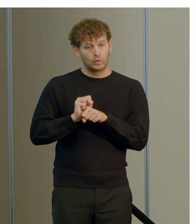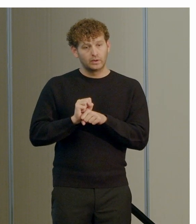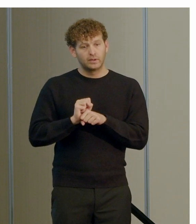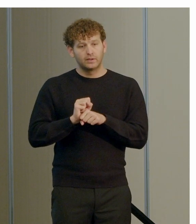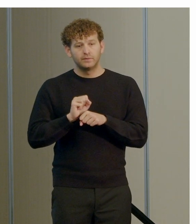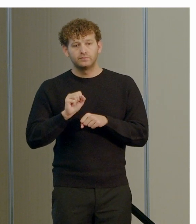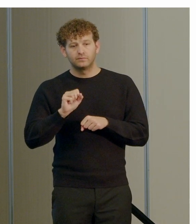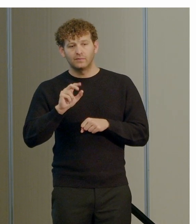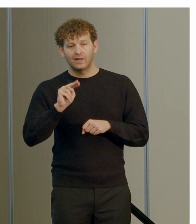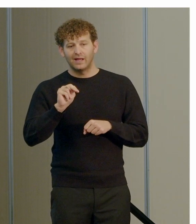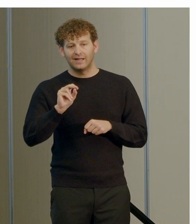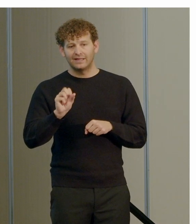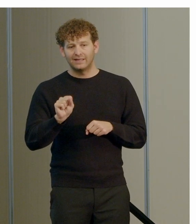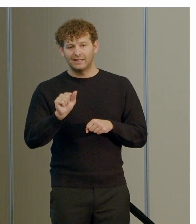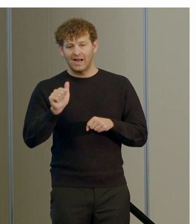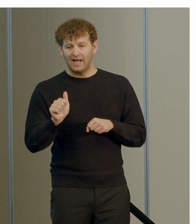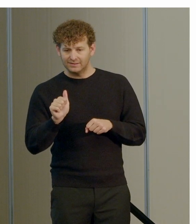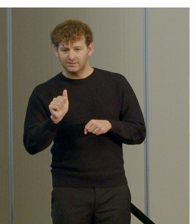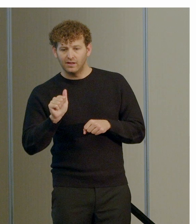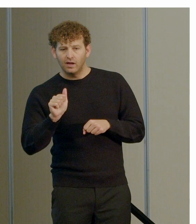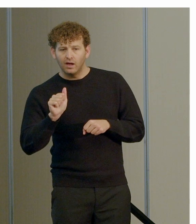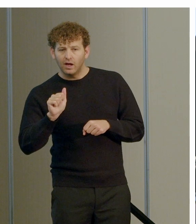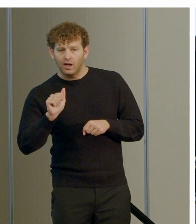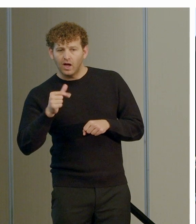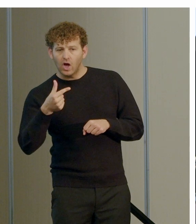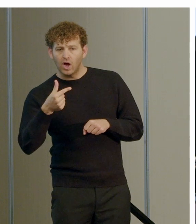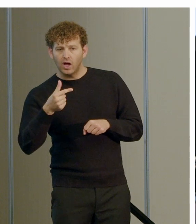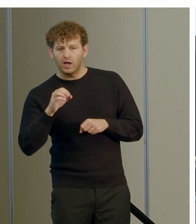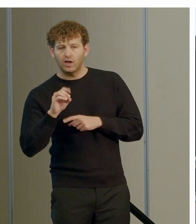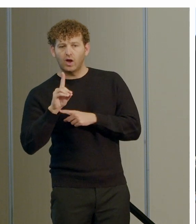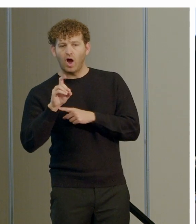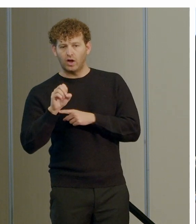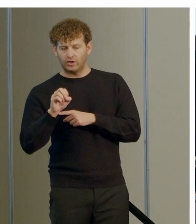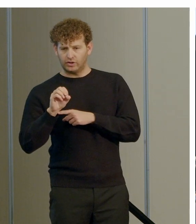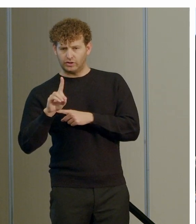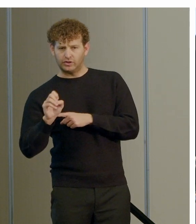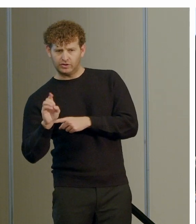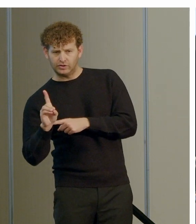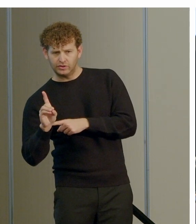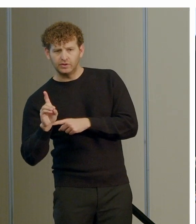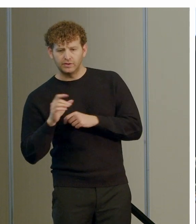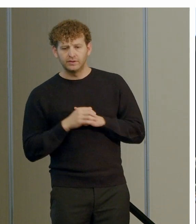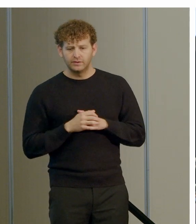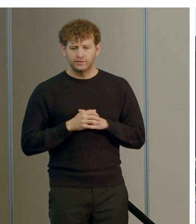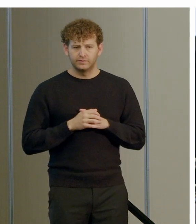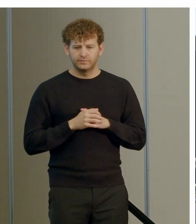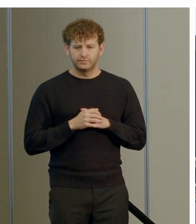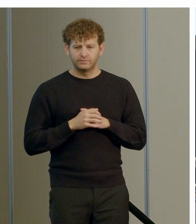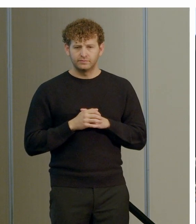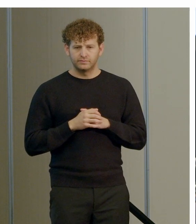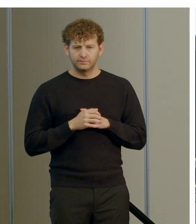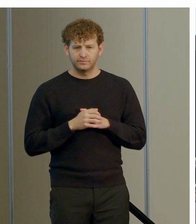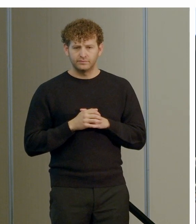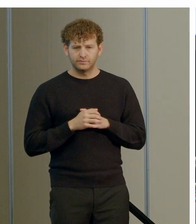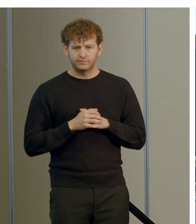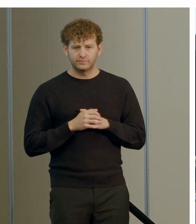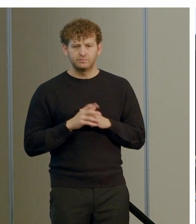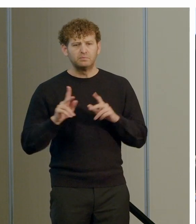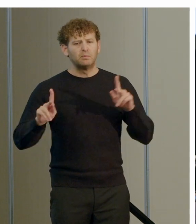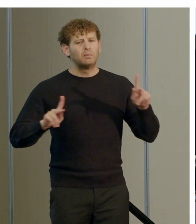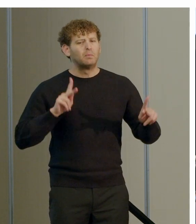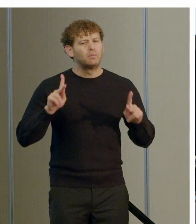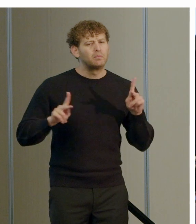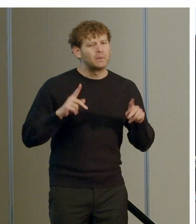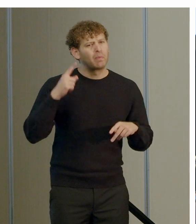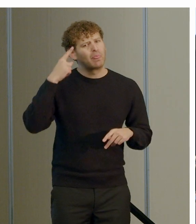largest center, for those of you that are unfamiliar. Usually, one thinks NASA headquarters is the state that happens to